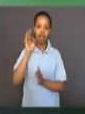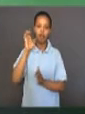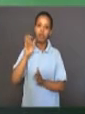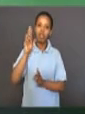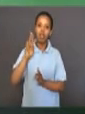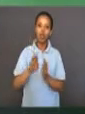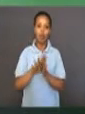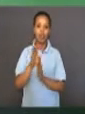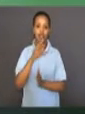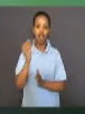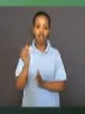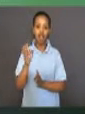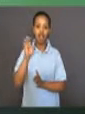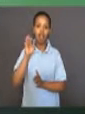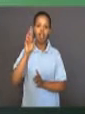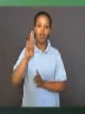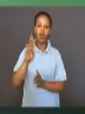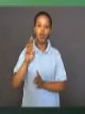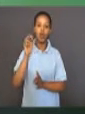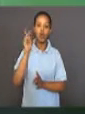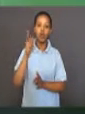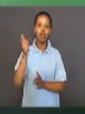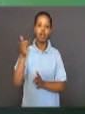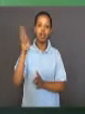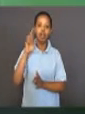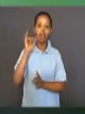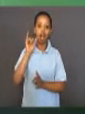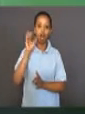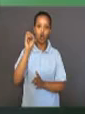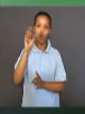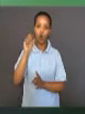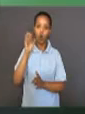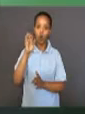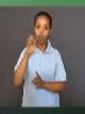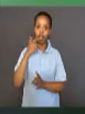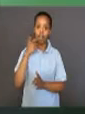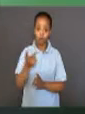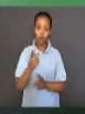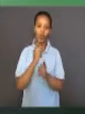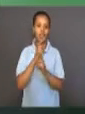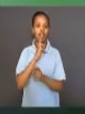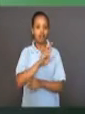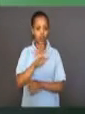Eubacteria, and Eukaryotes, you are correct.